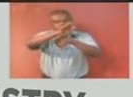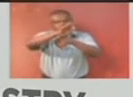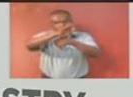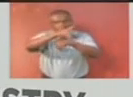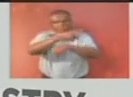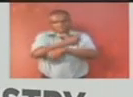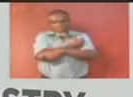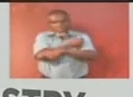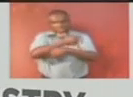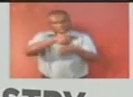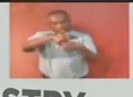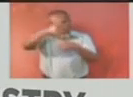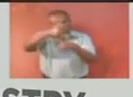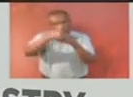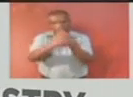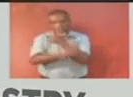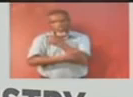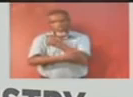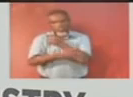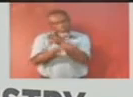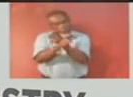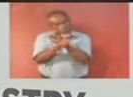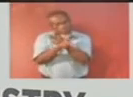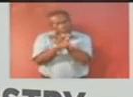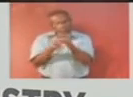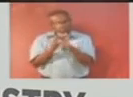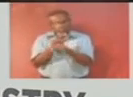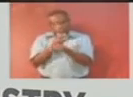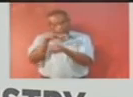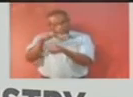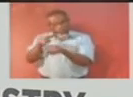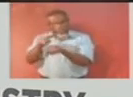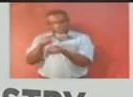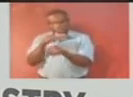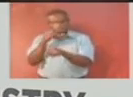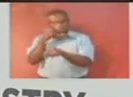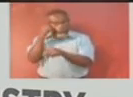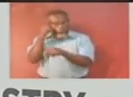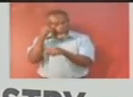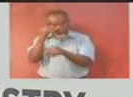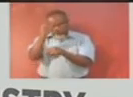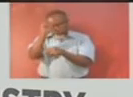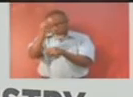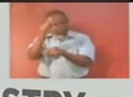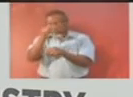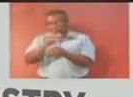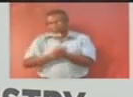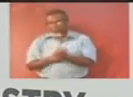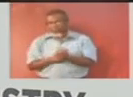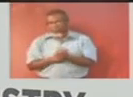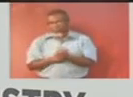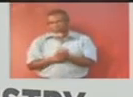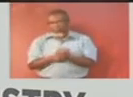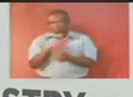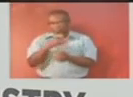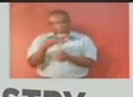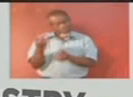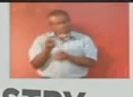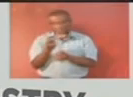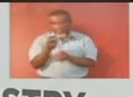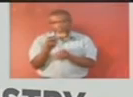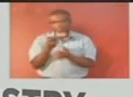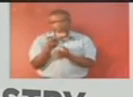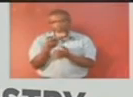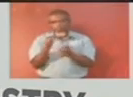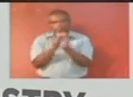know that there were problems with plants in the US for vaccines as well. So these are the kinds